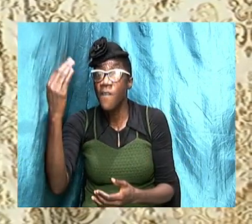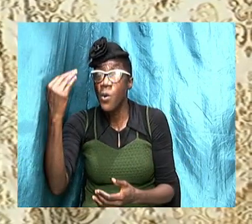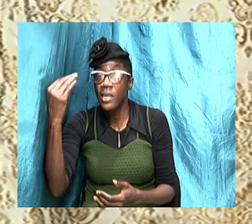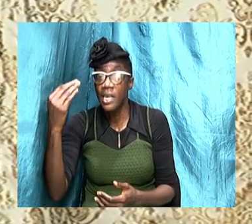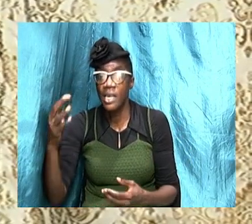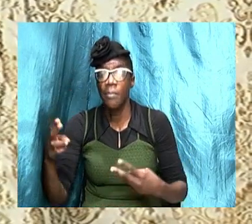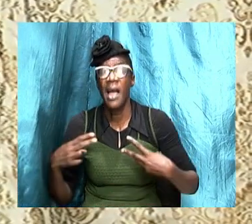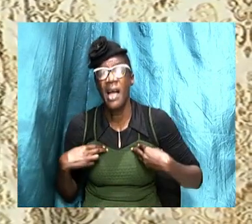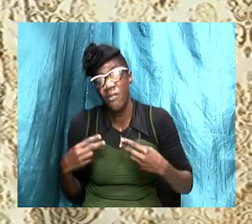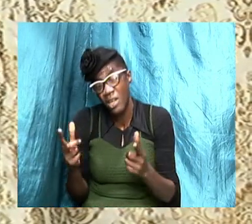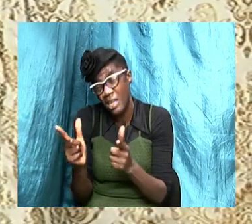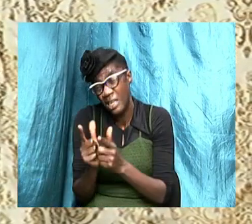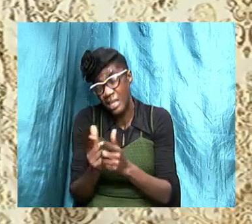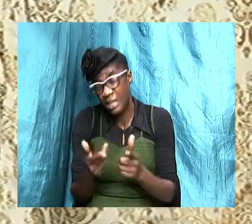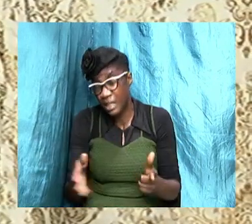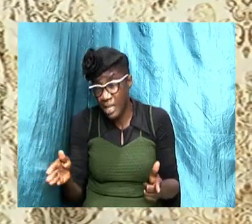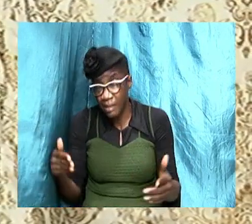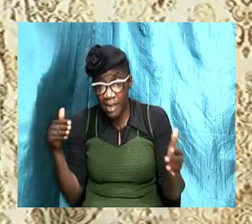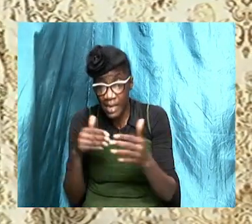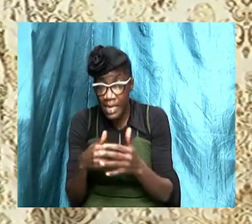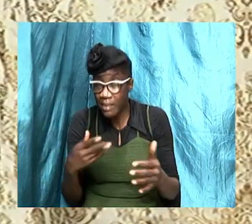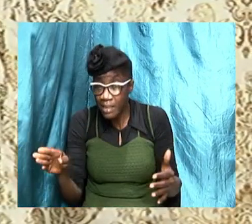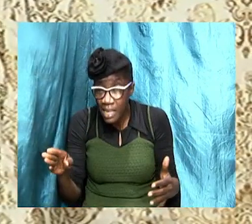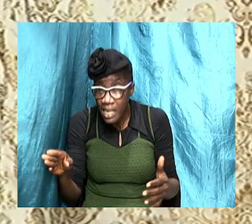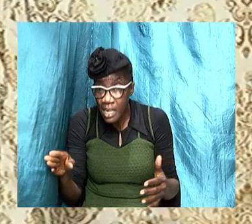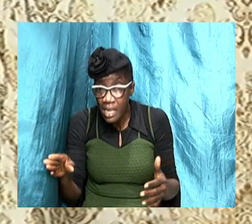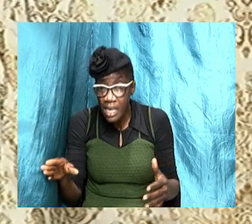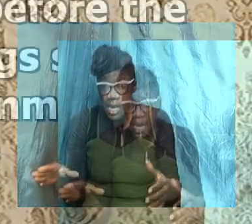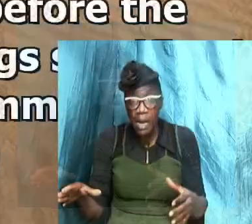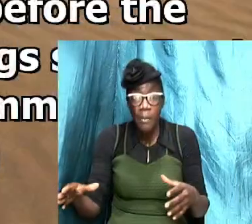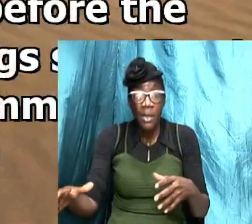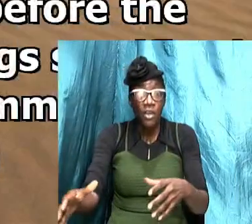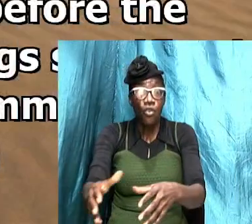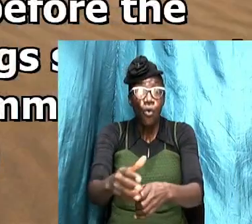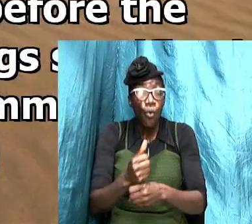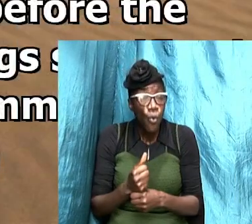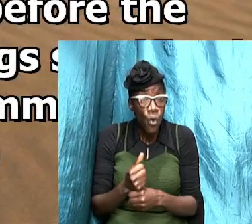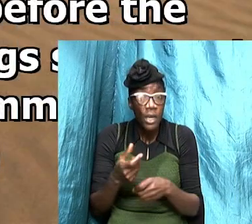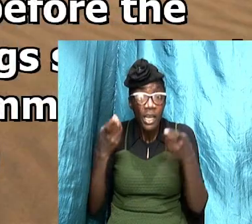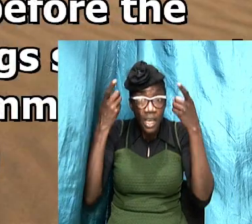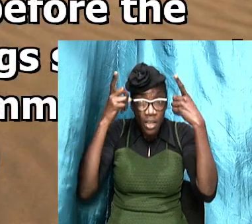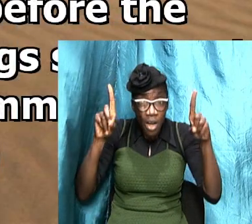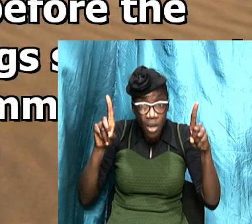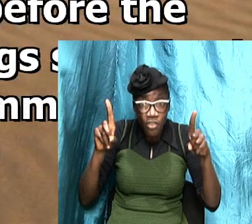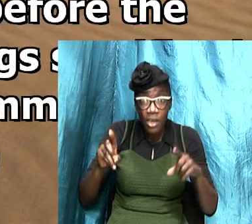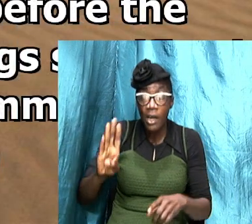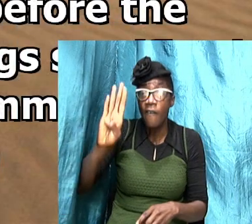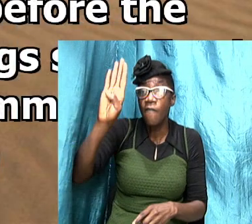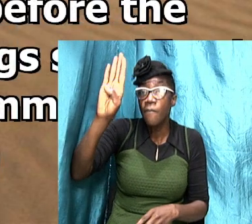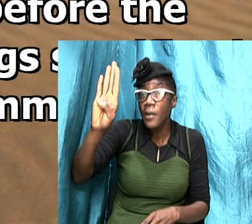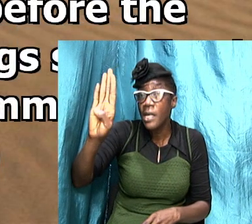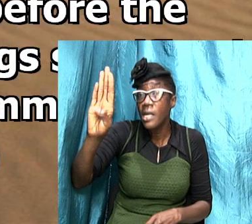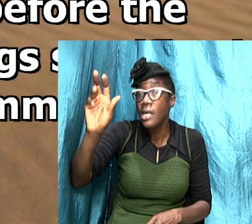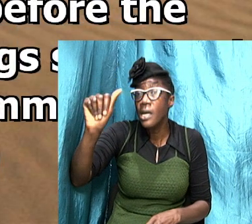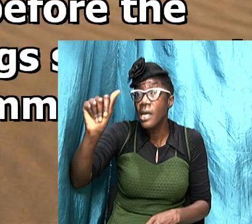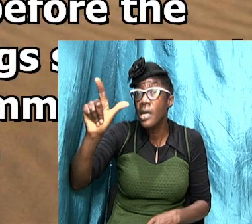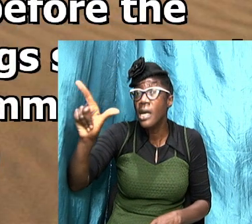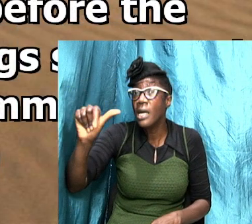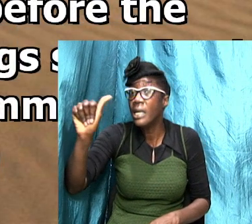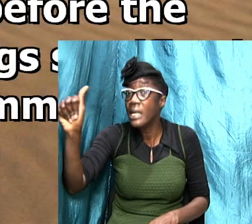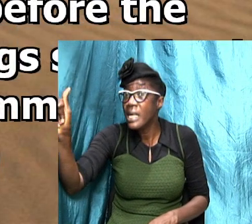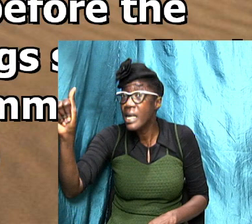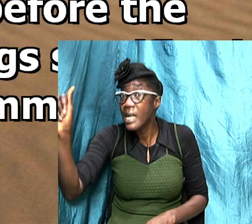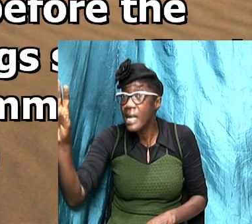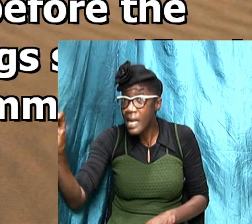because thou hast there them that hold the doctrine of Balaam who taught Balaam to cast tumbling blocks